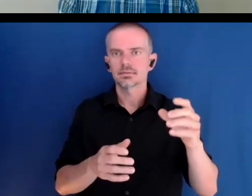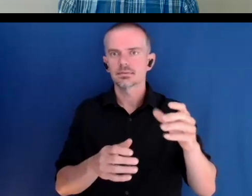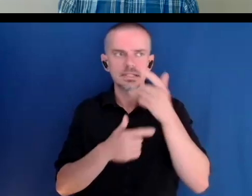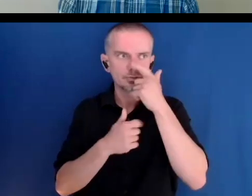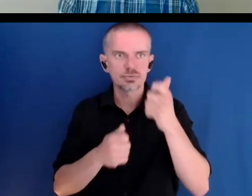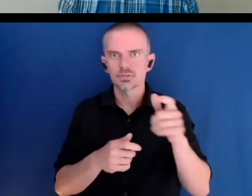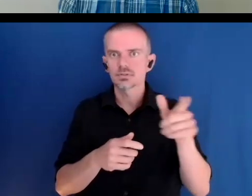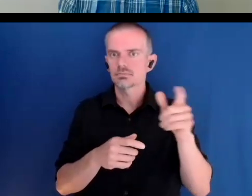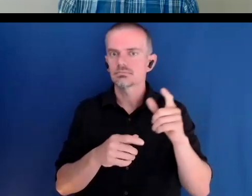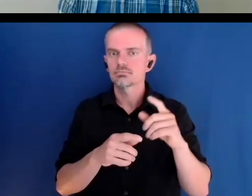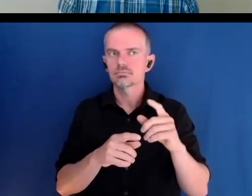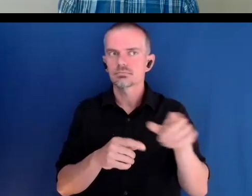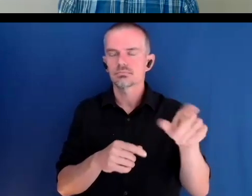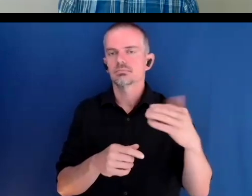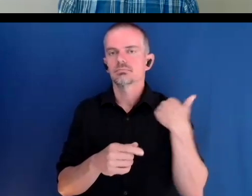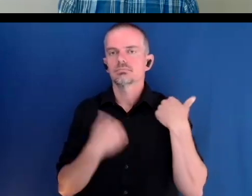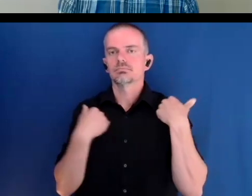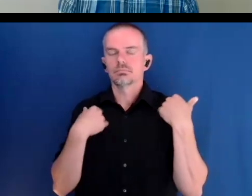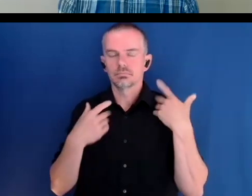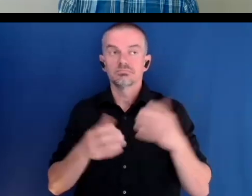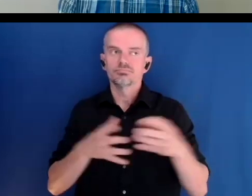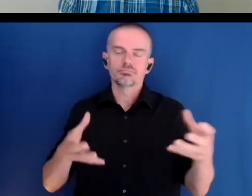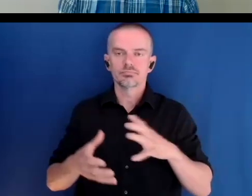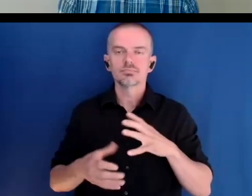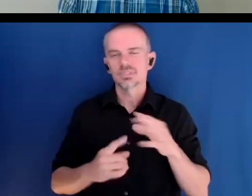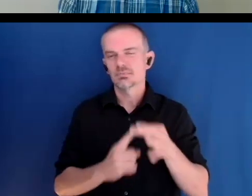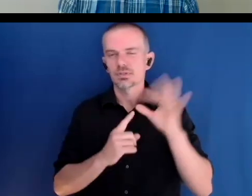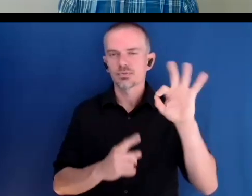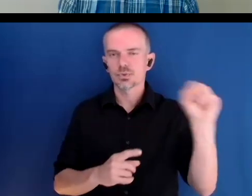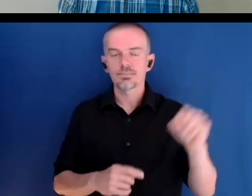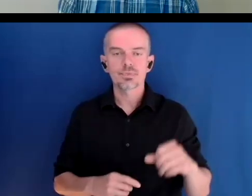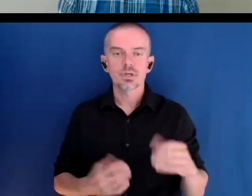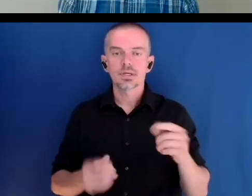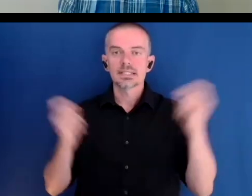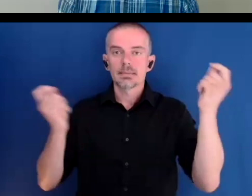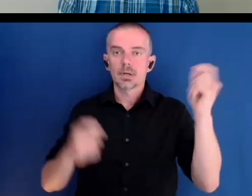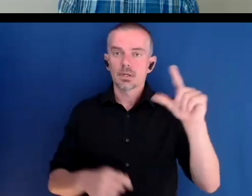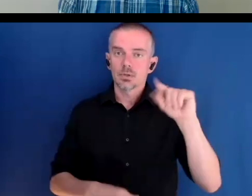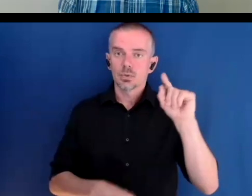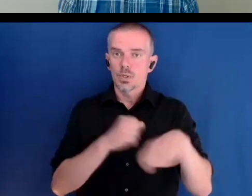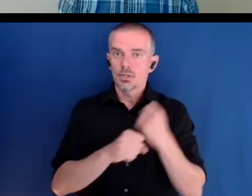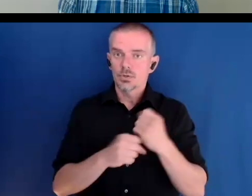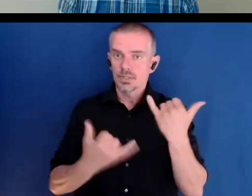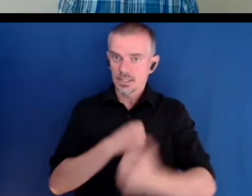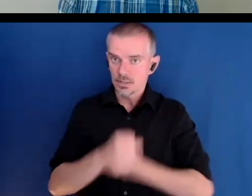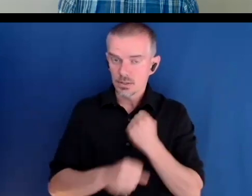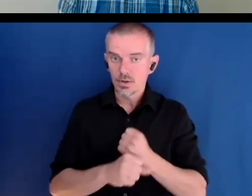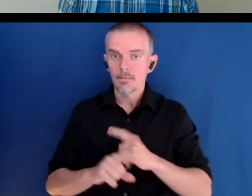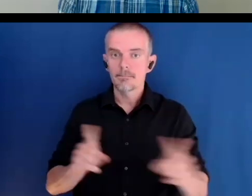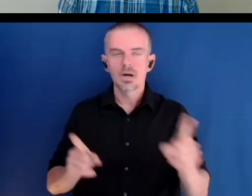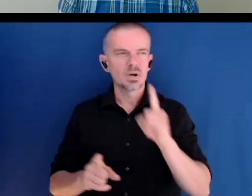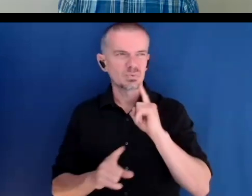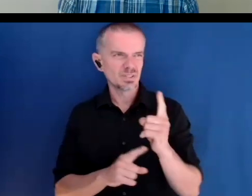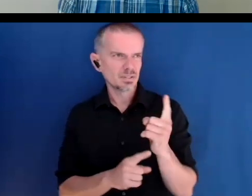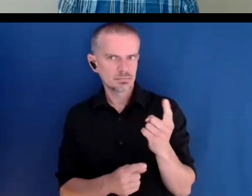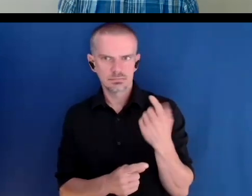Service. We're celebrating our 20th year as an organization this year, and yet it wasn't until about 6 or